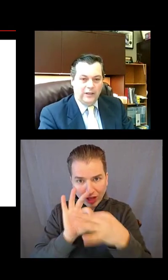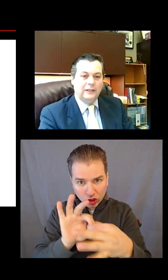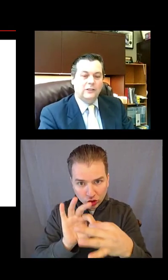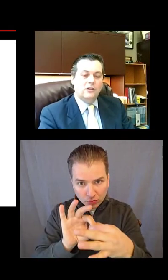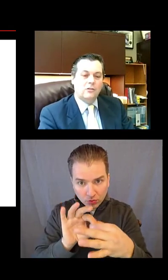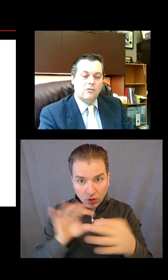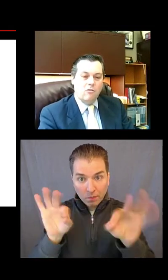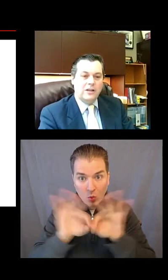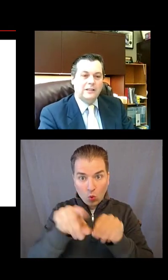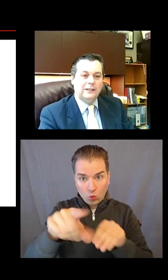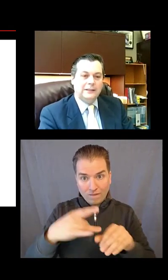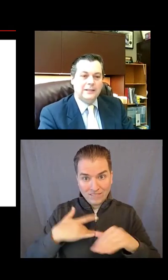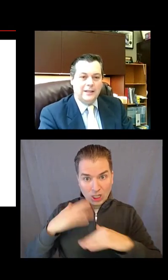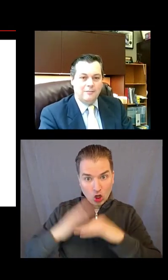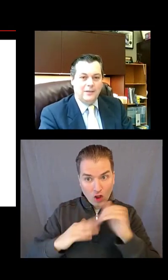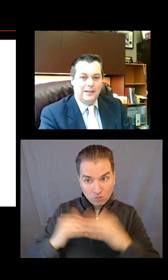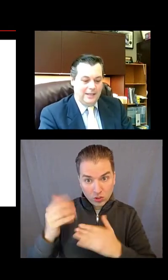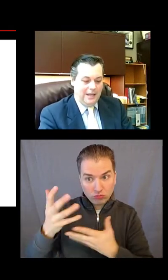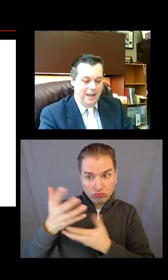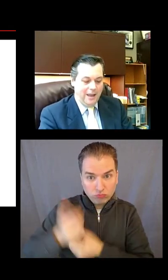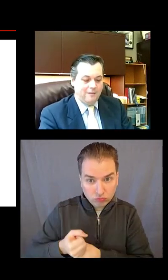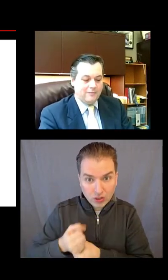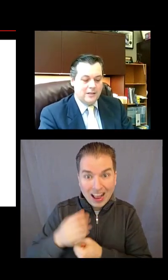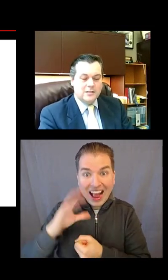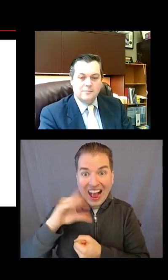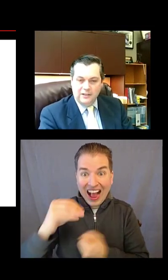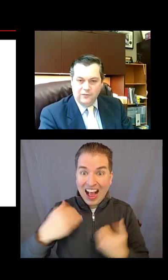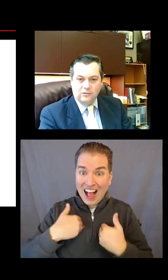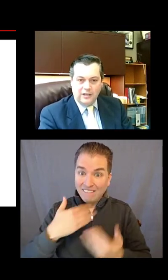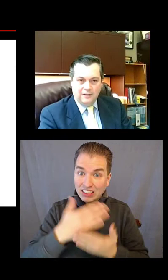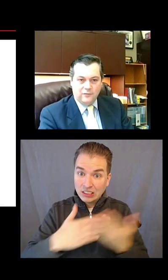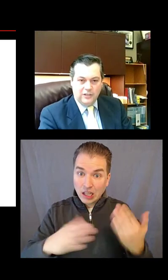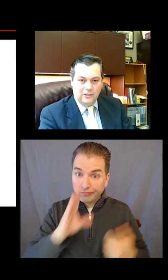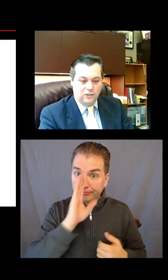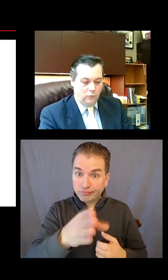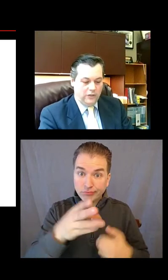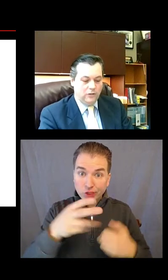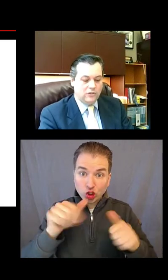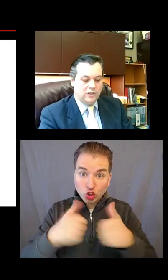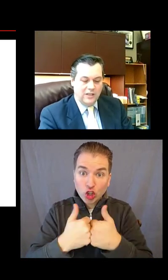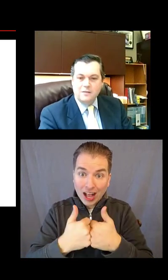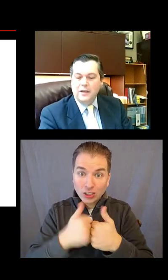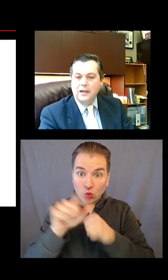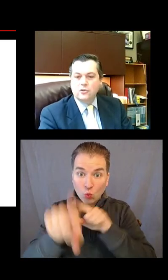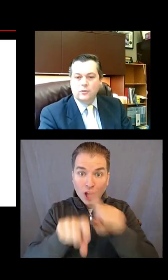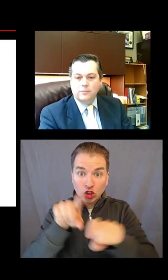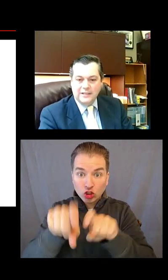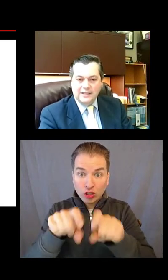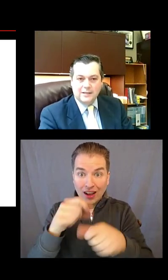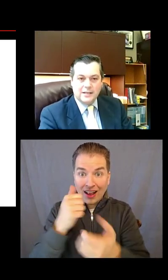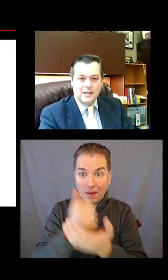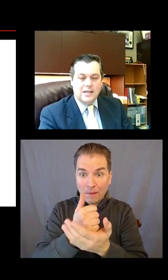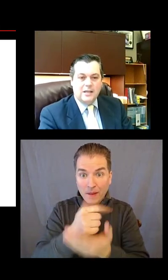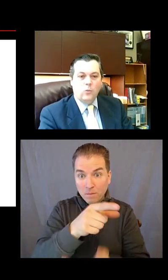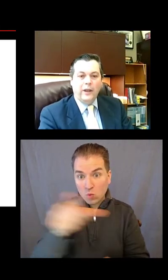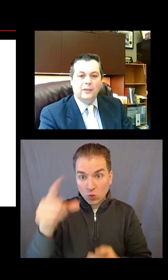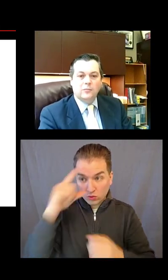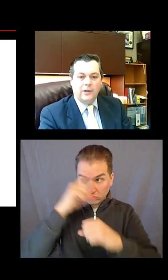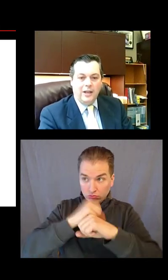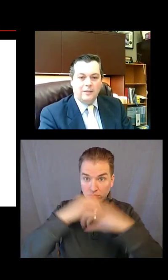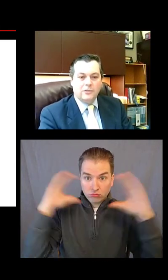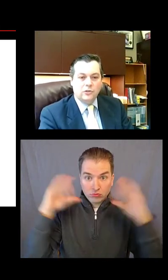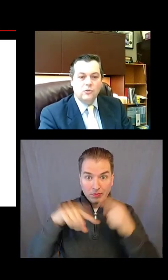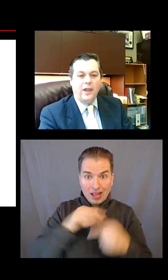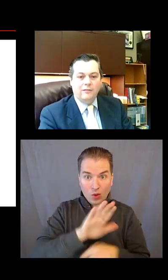comfortable with, and you're going to listen to them as they have some difficult conversations with you to think about your business in a way